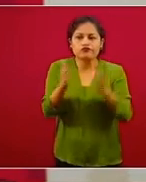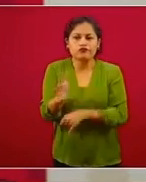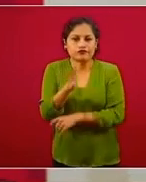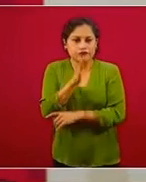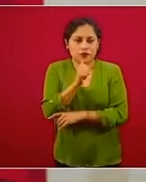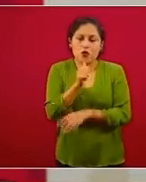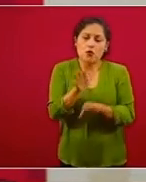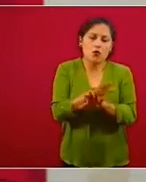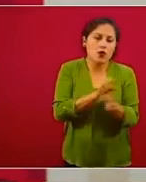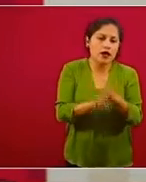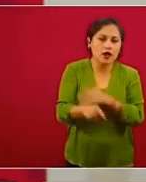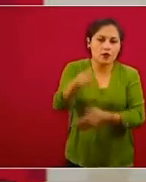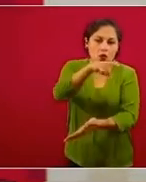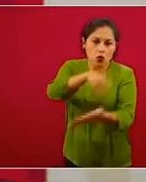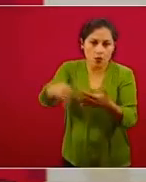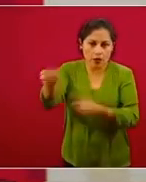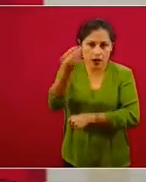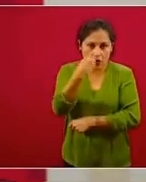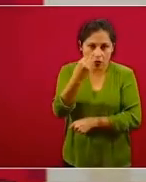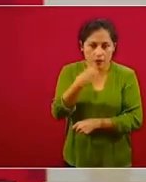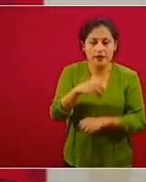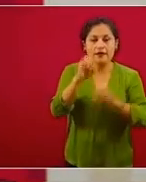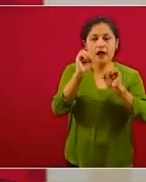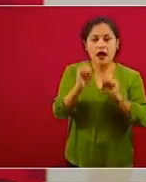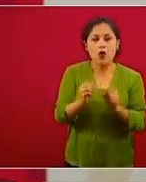an indispensable